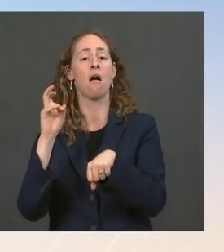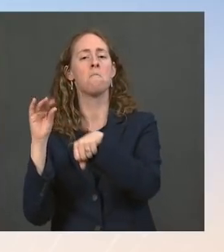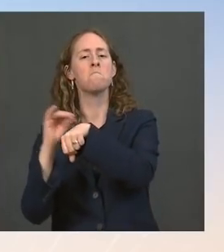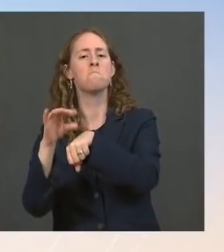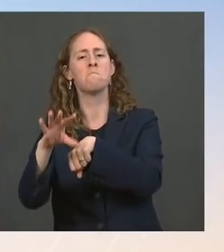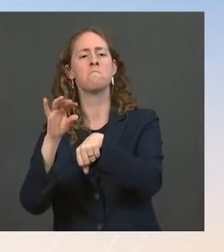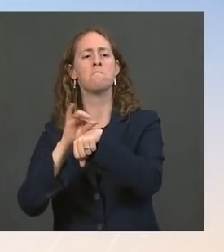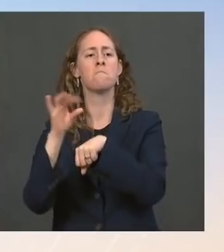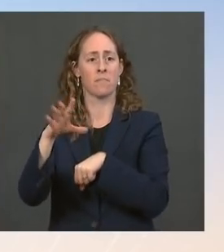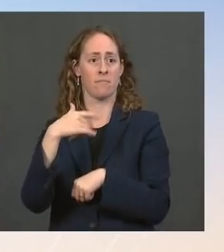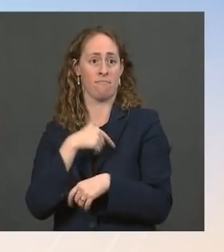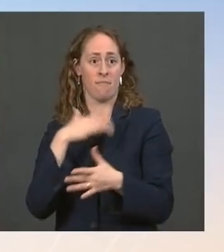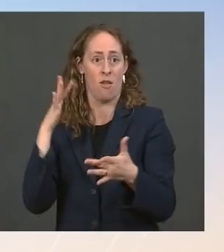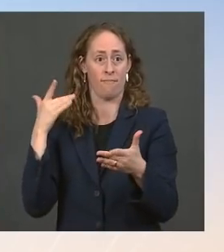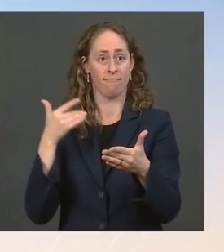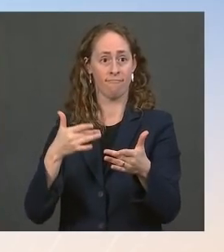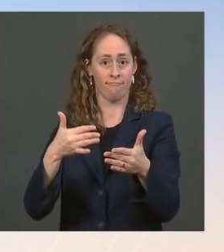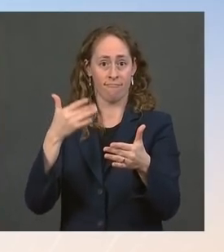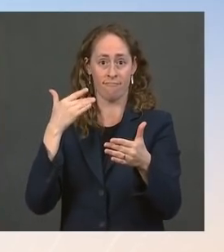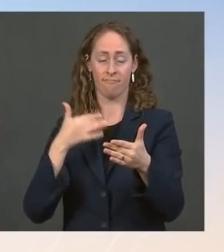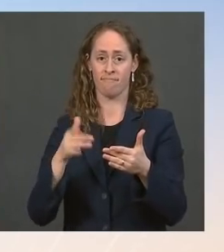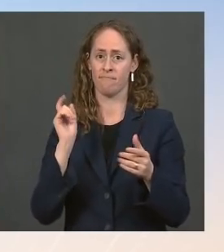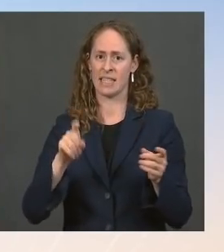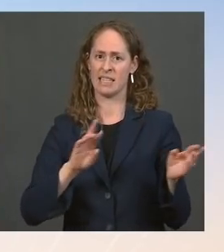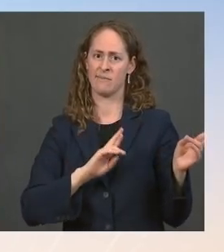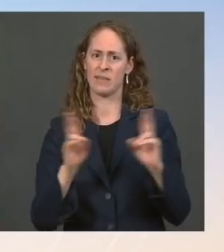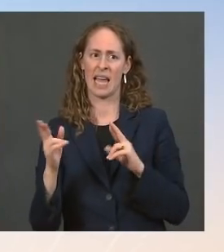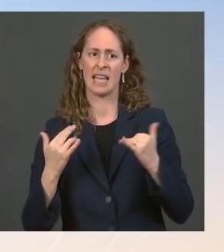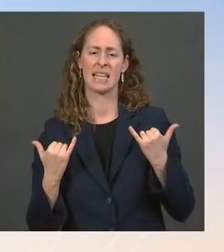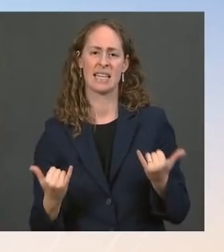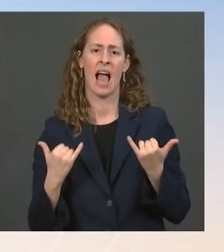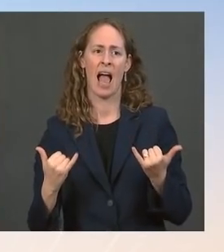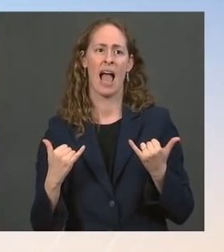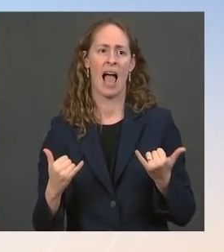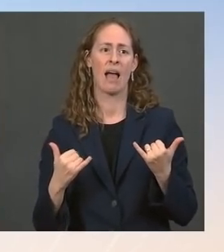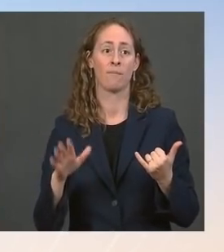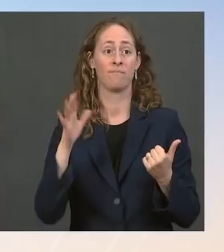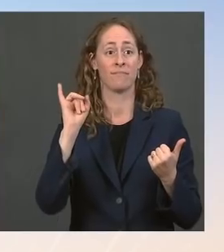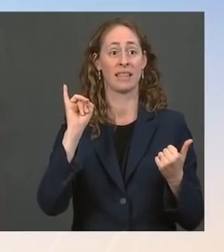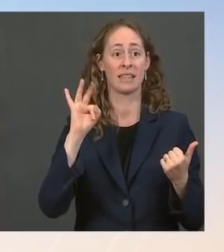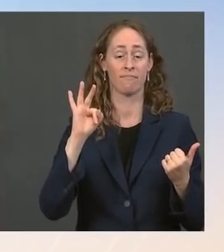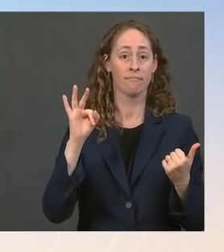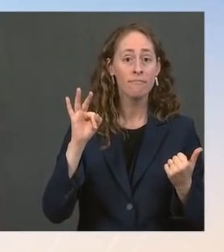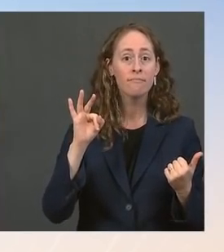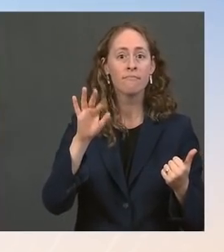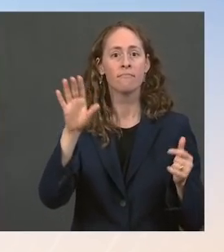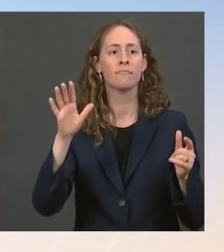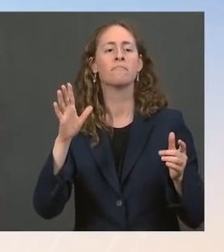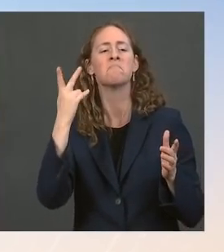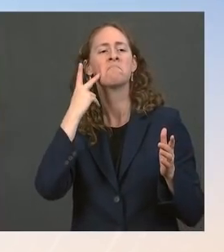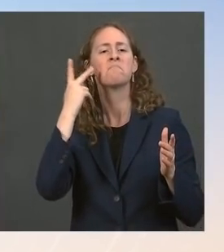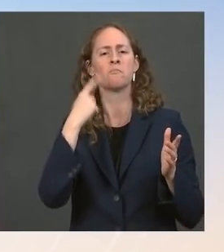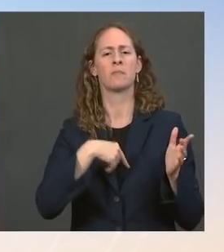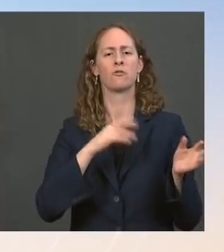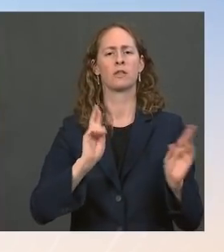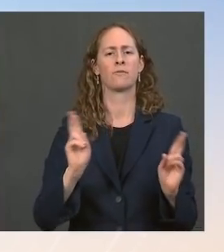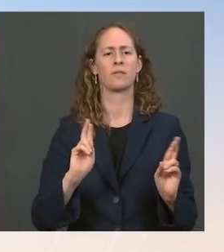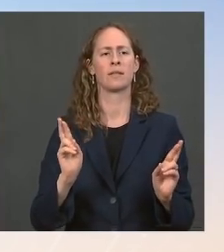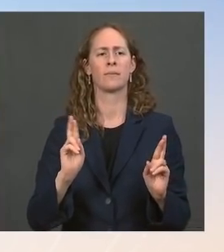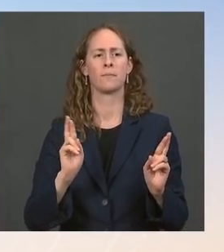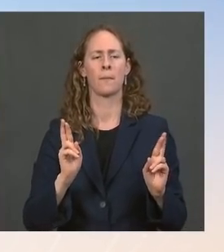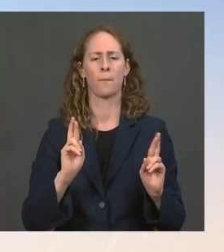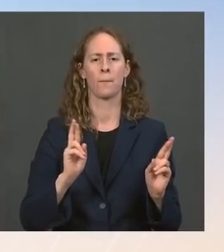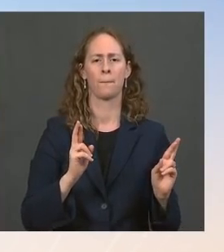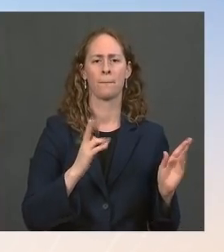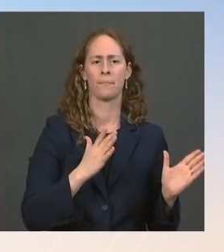7 days out and we need to be prepared, of course, in any event of any contingency. So we see this as a routine step and one just to be prepared in